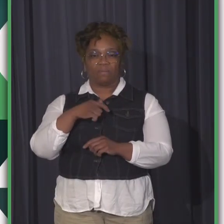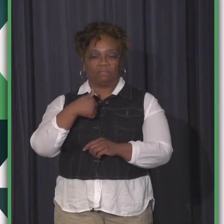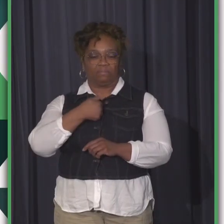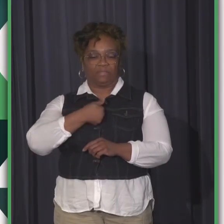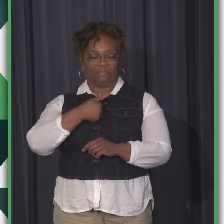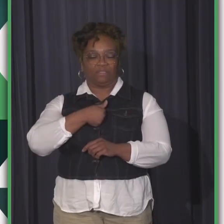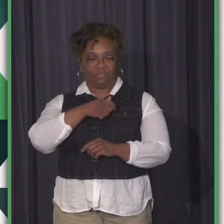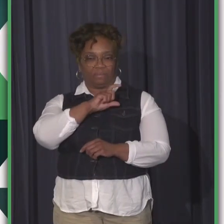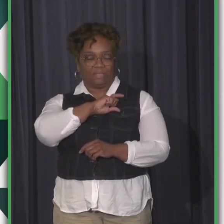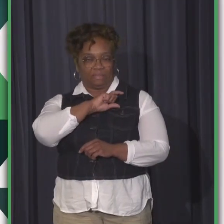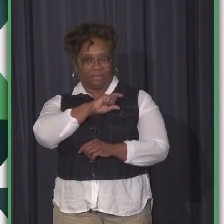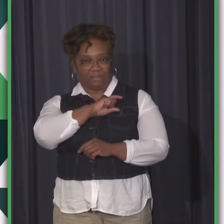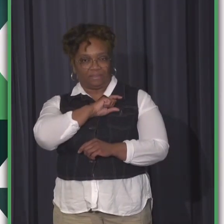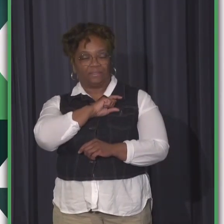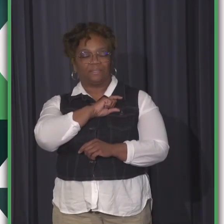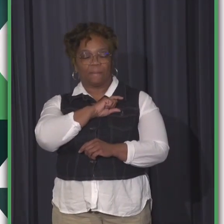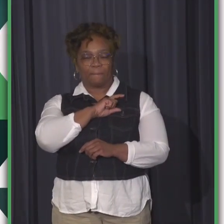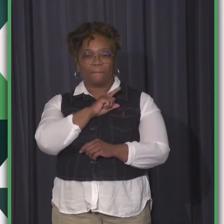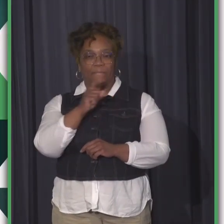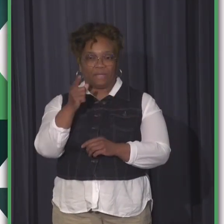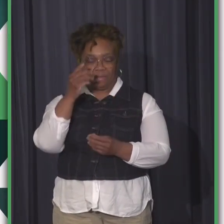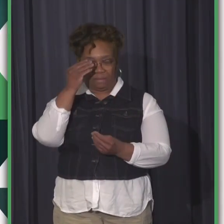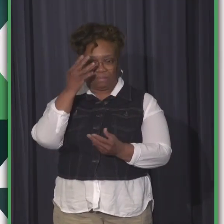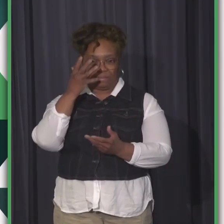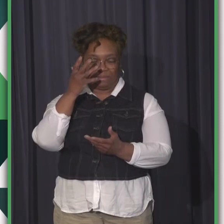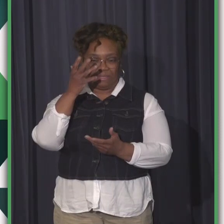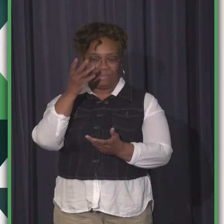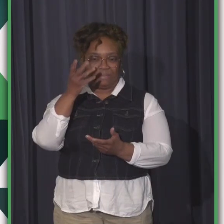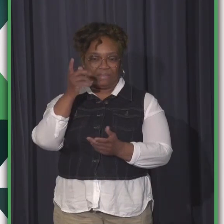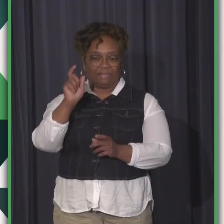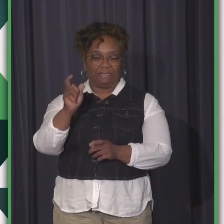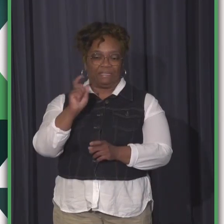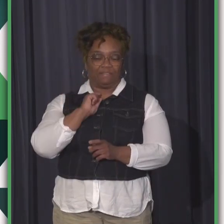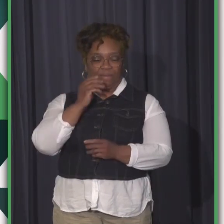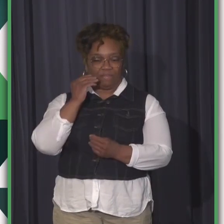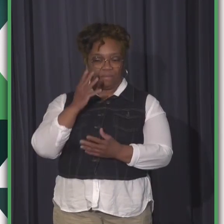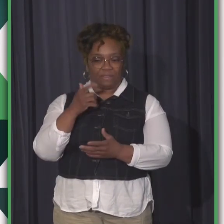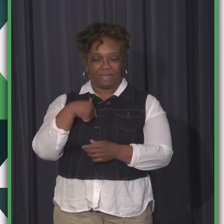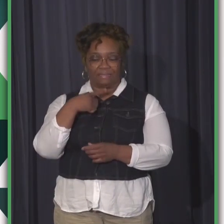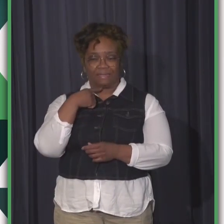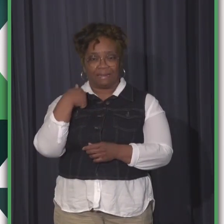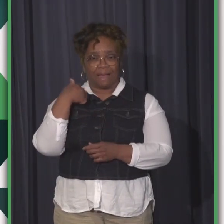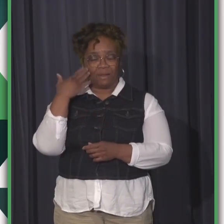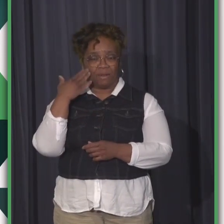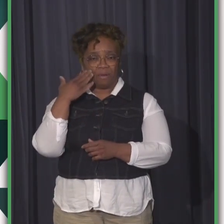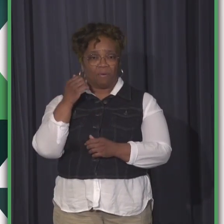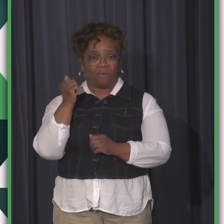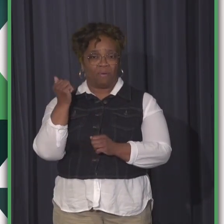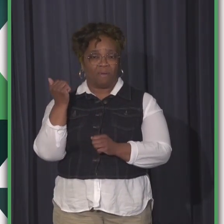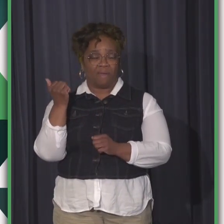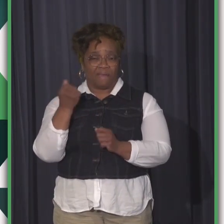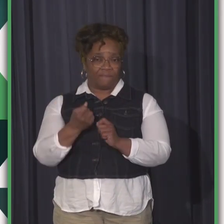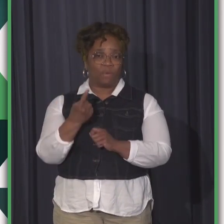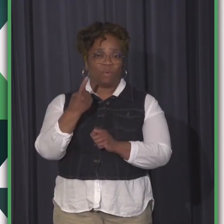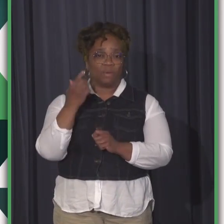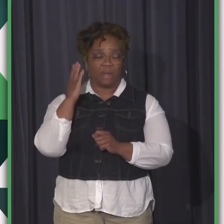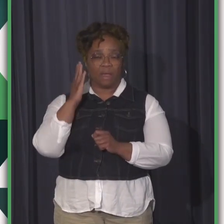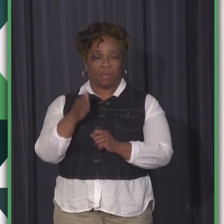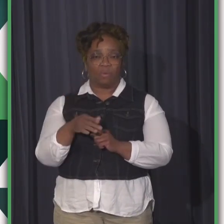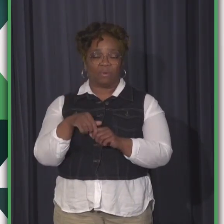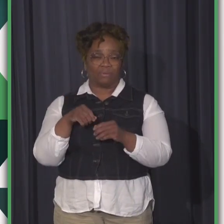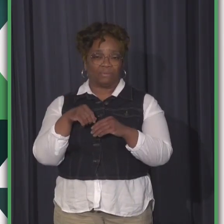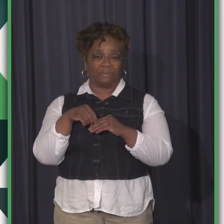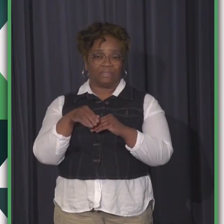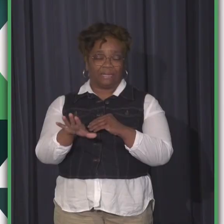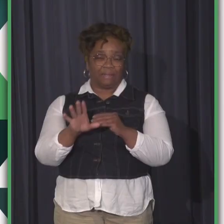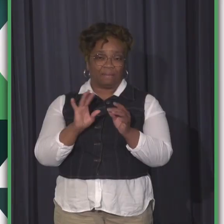And he gave me some information and so forth. So I said, well, I know everybody that's on the board, so I'll deliver that message